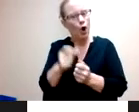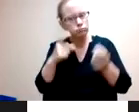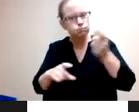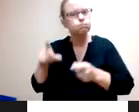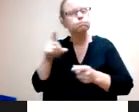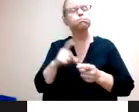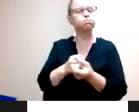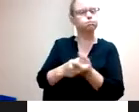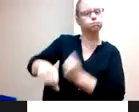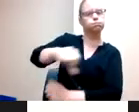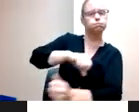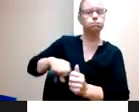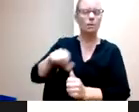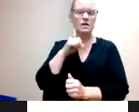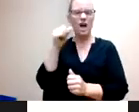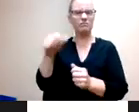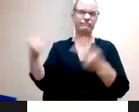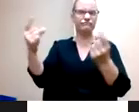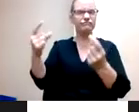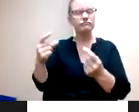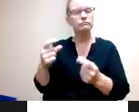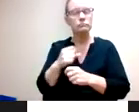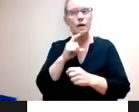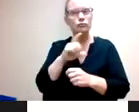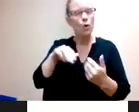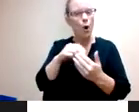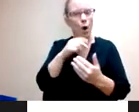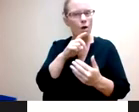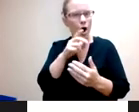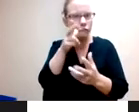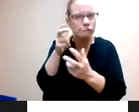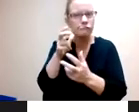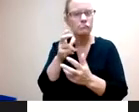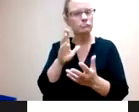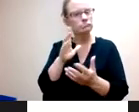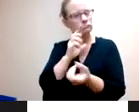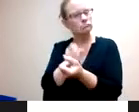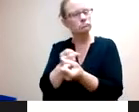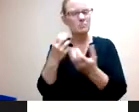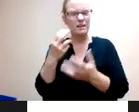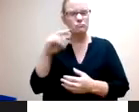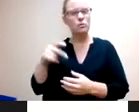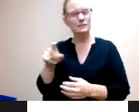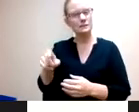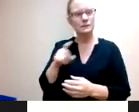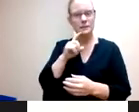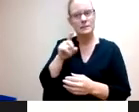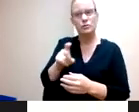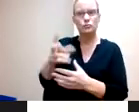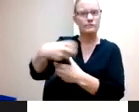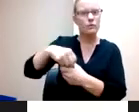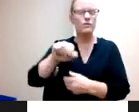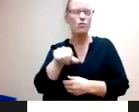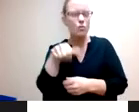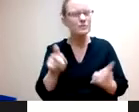allow them to catch up and feel like they've been heard also. So many healthcare proxies feel like they'll involve additional people.